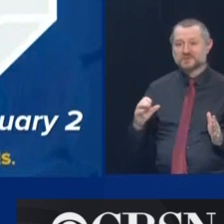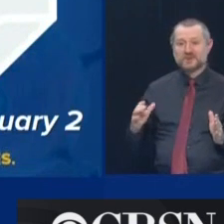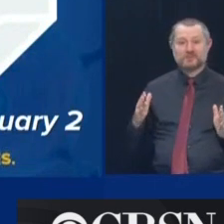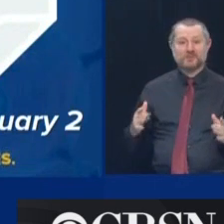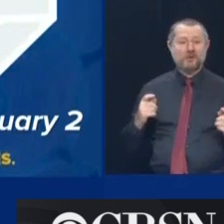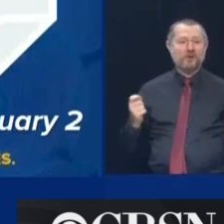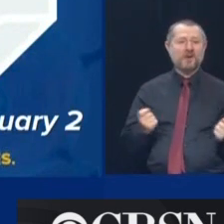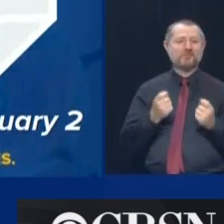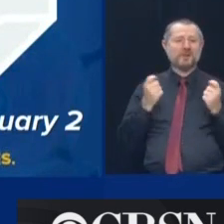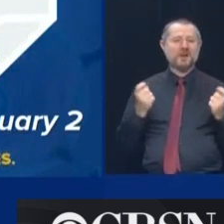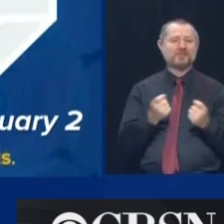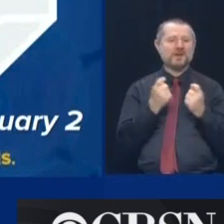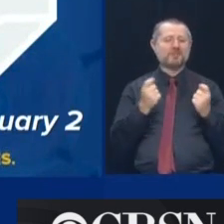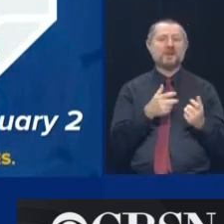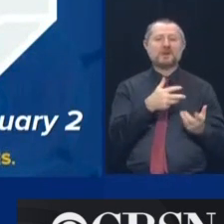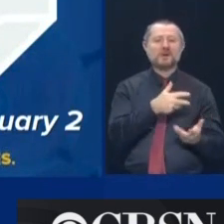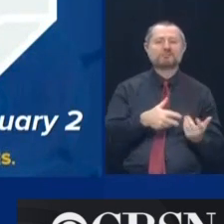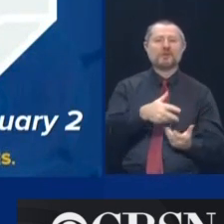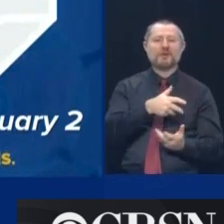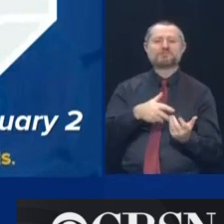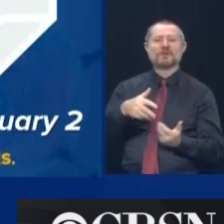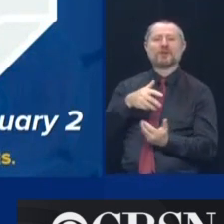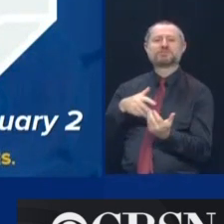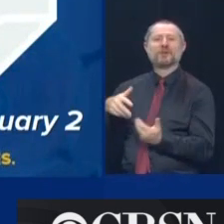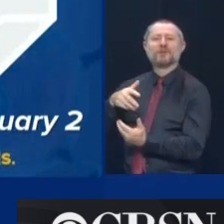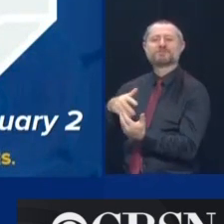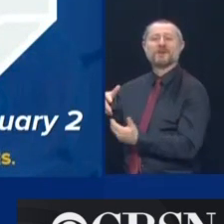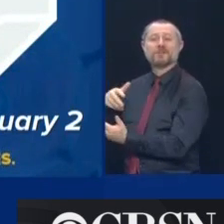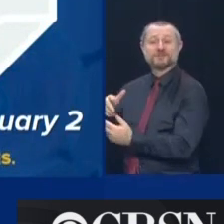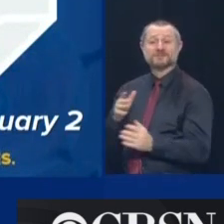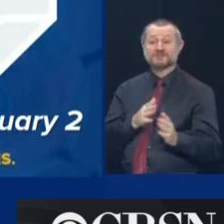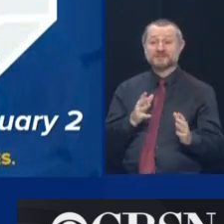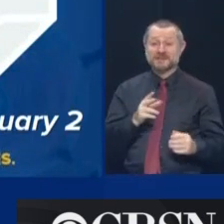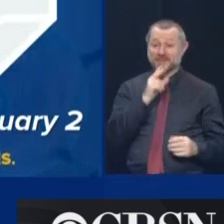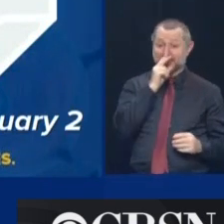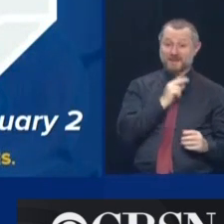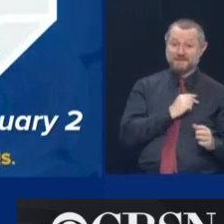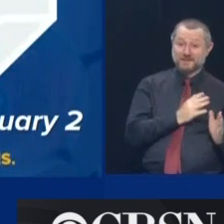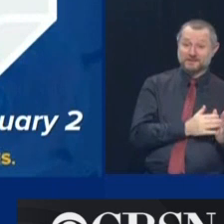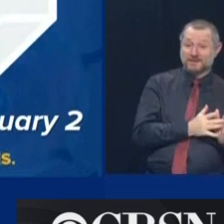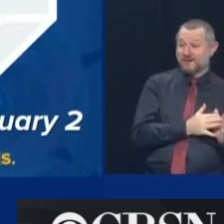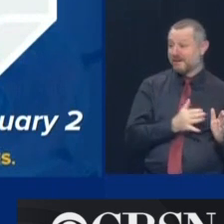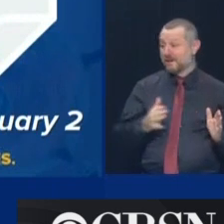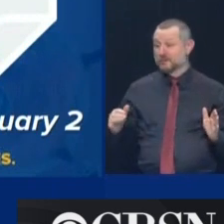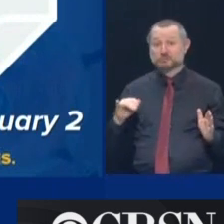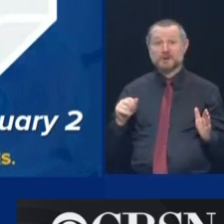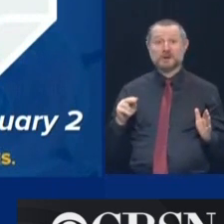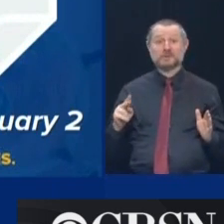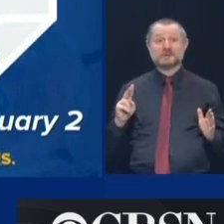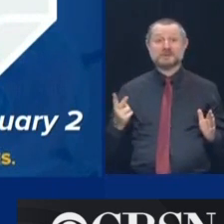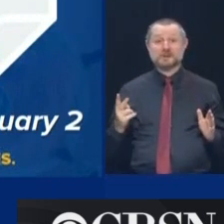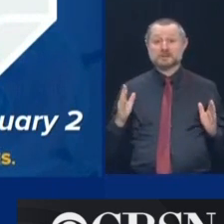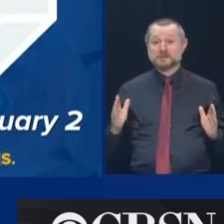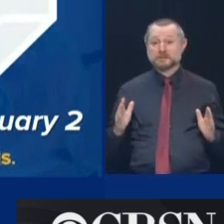activity. Thanksgiving to January 2nd, 37 days.